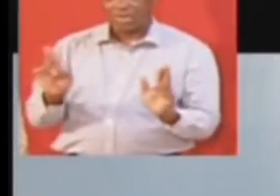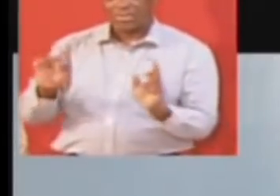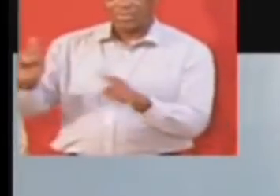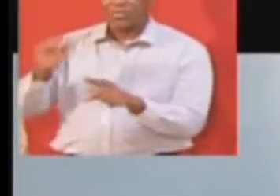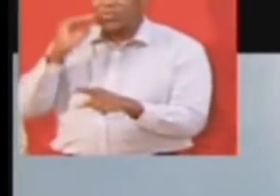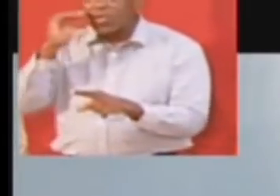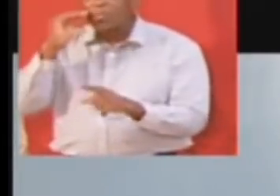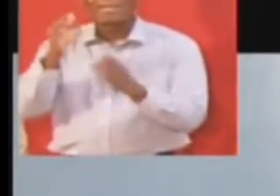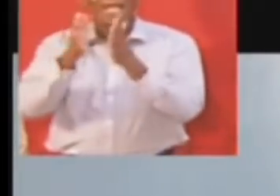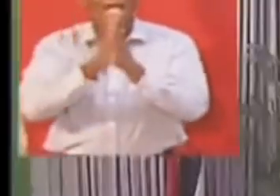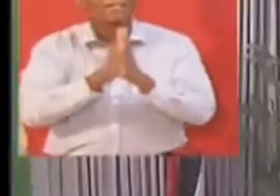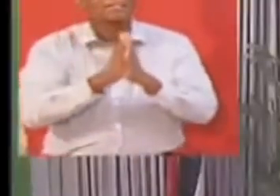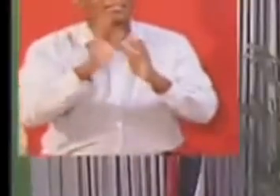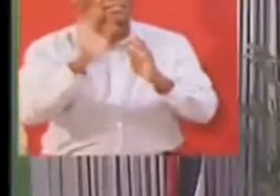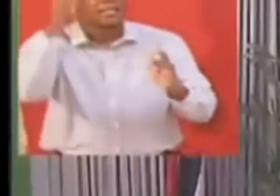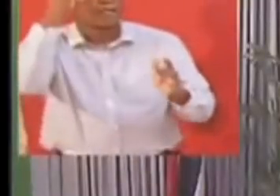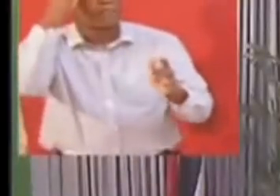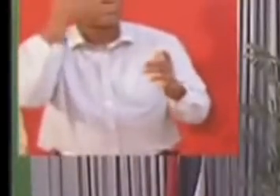home.